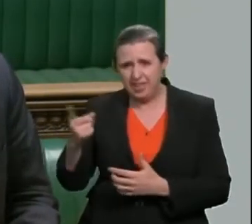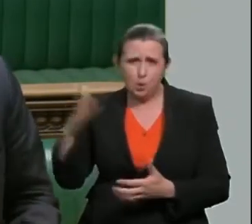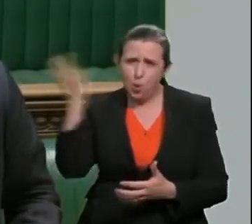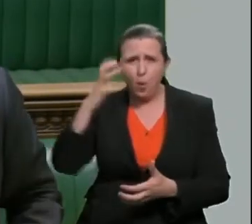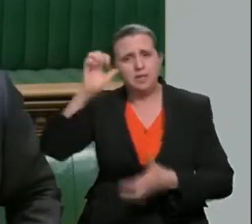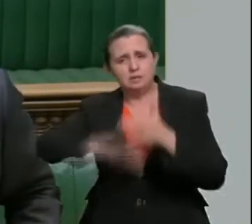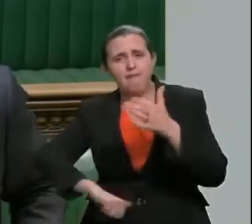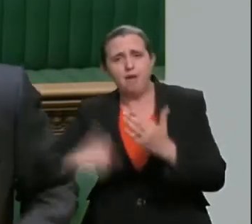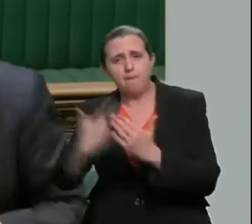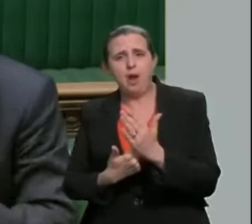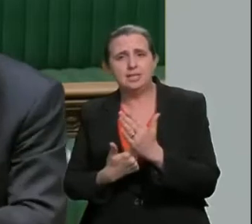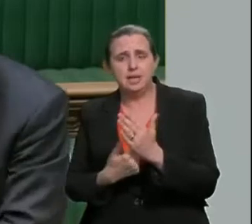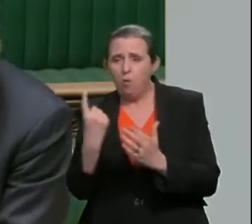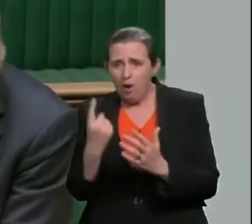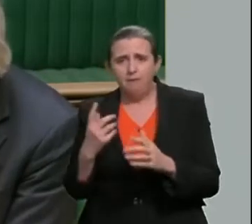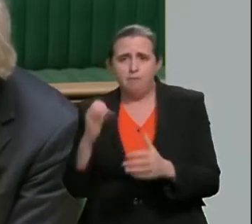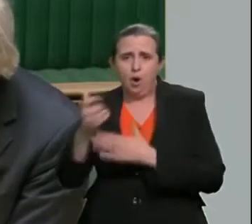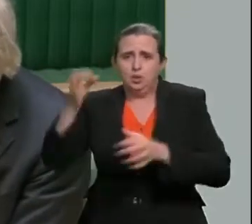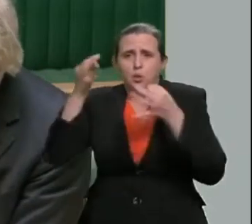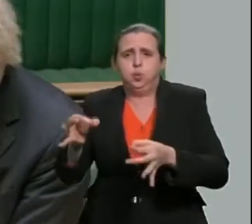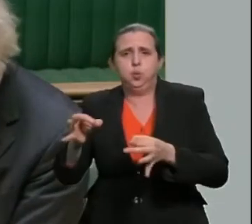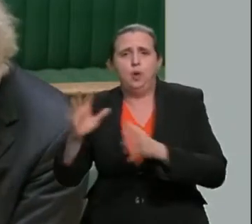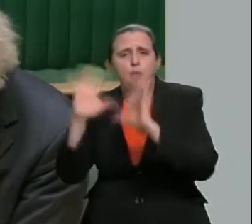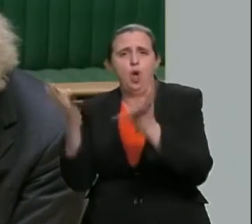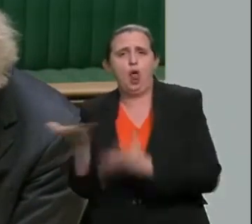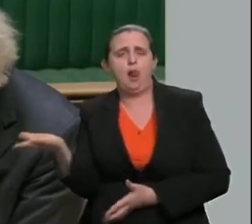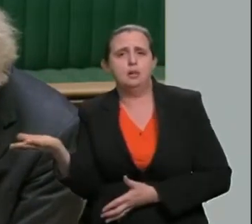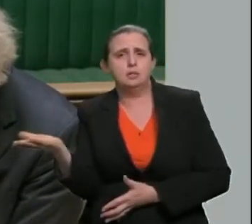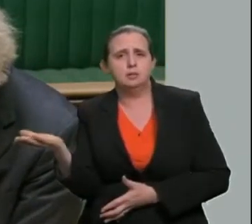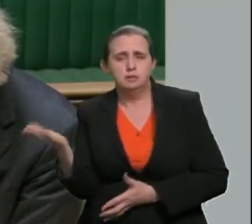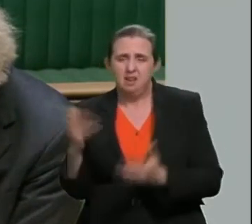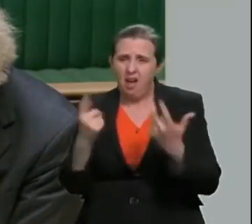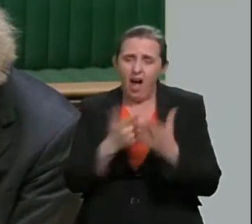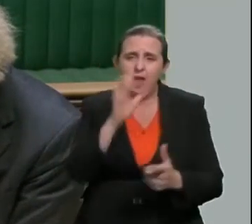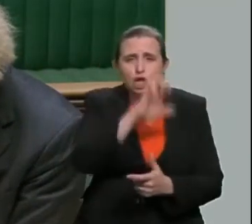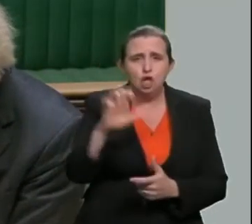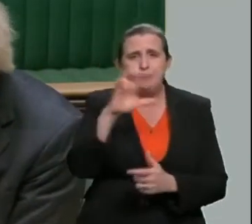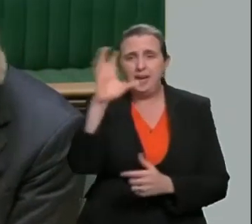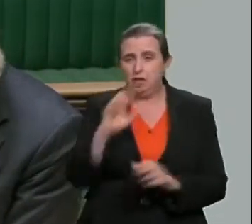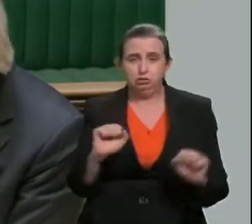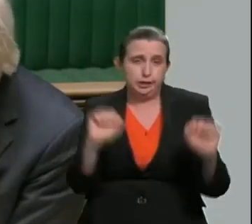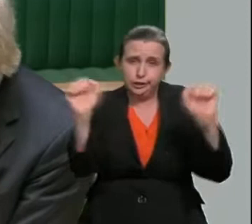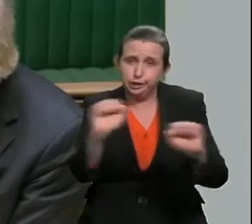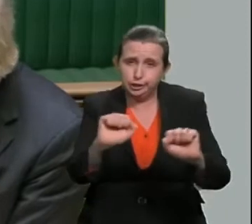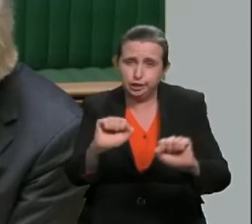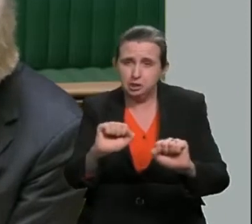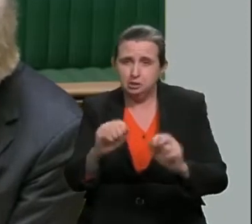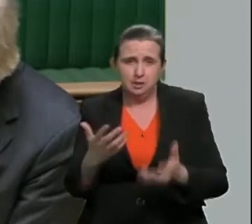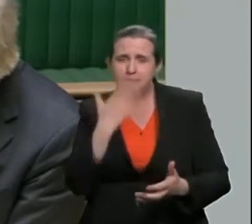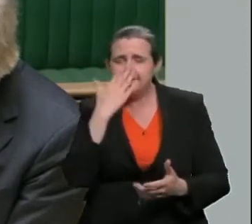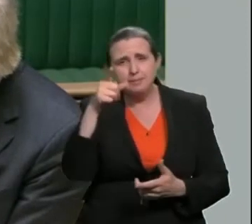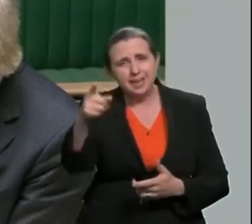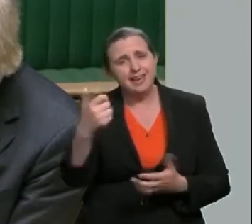in the world and tougher than most other European countries, certainly. I'm delighted that he's now